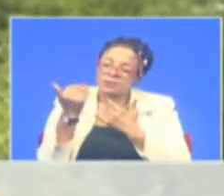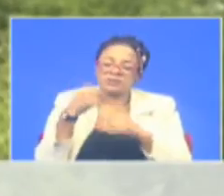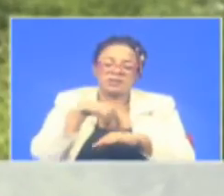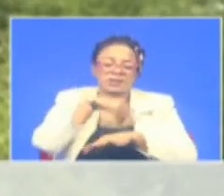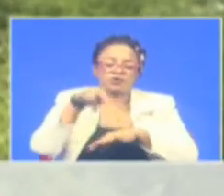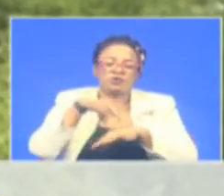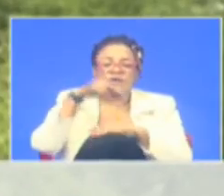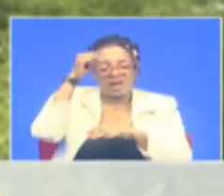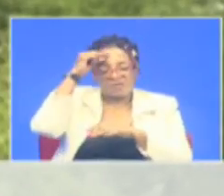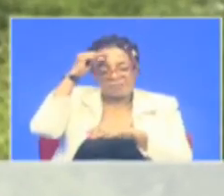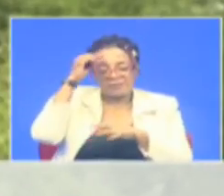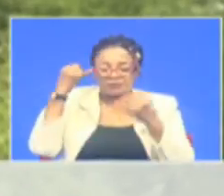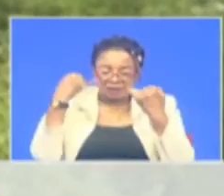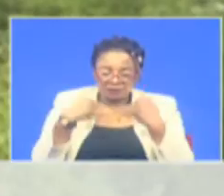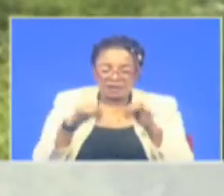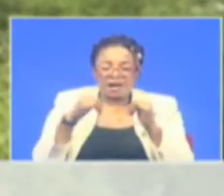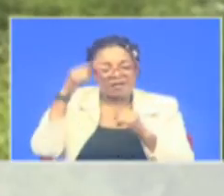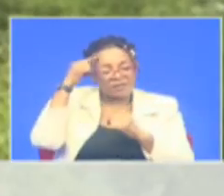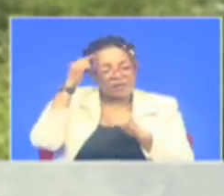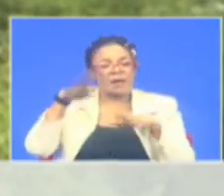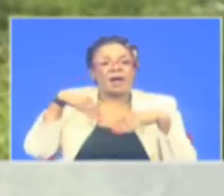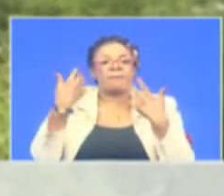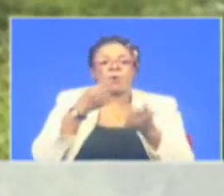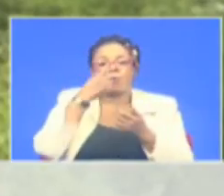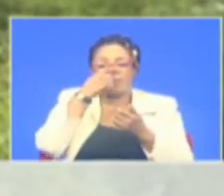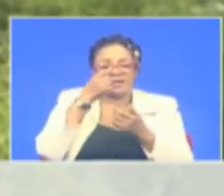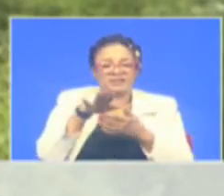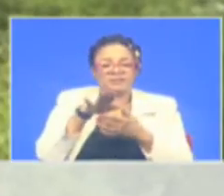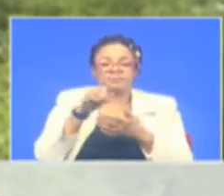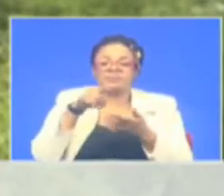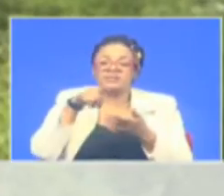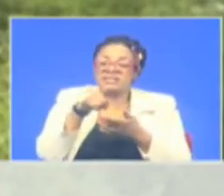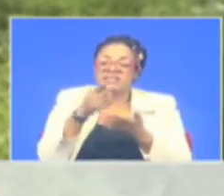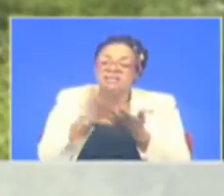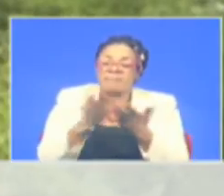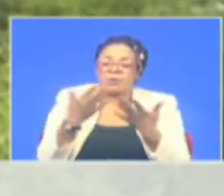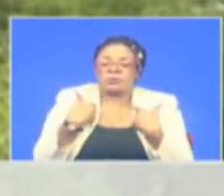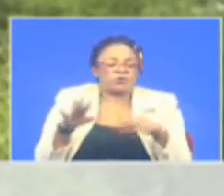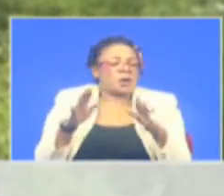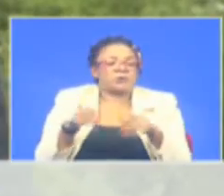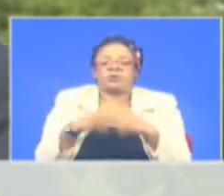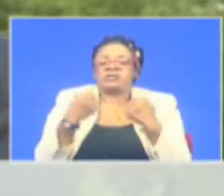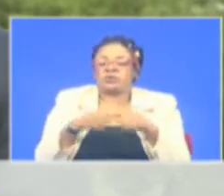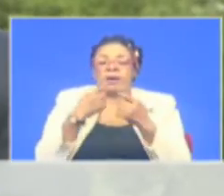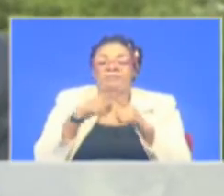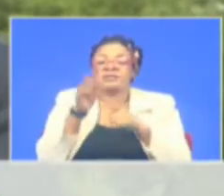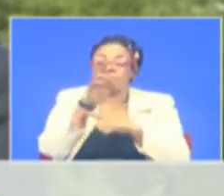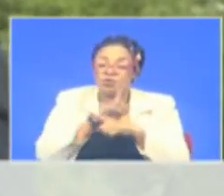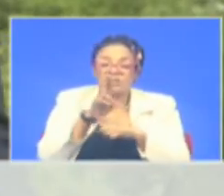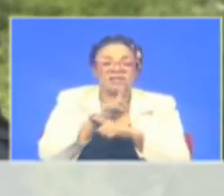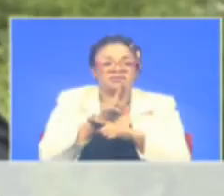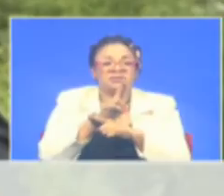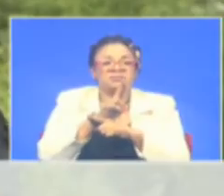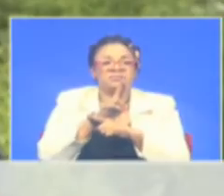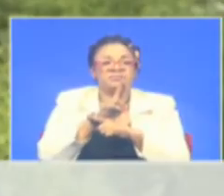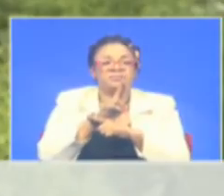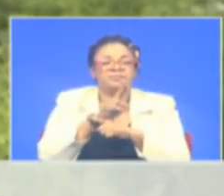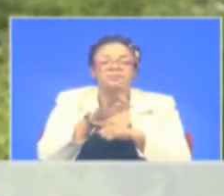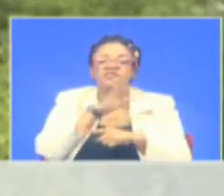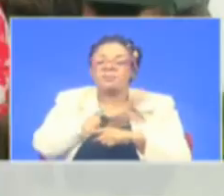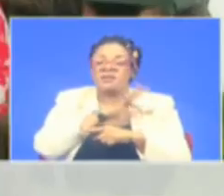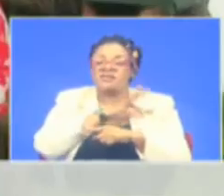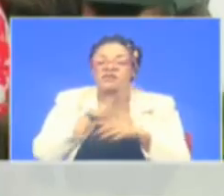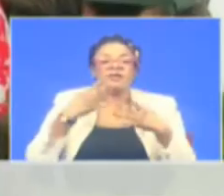look at that. Because this is a resource we don't want to destroy, but we want to utilize it for the benefit of the